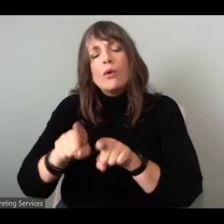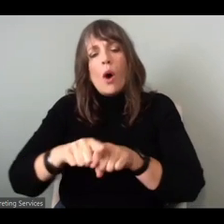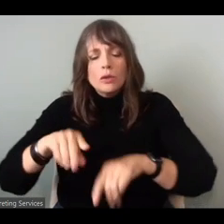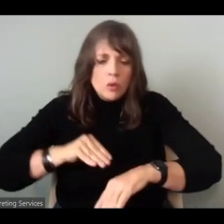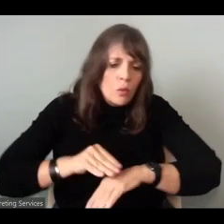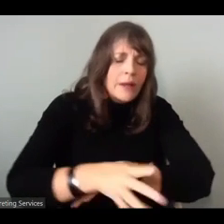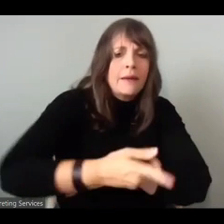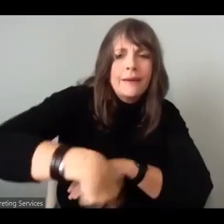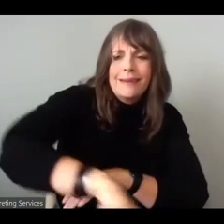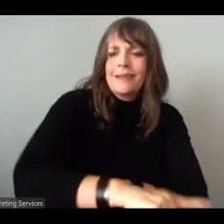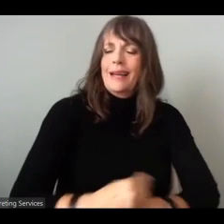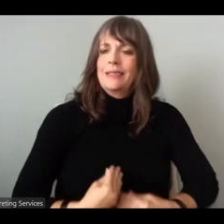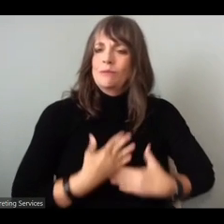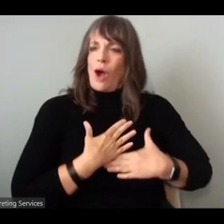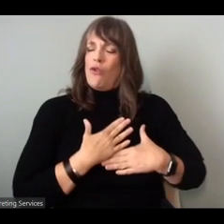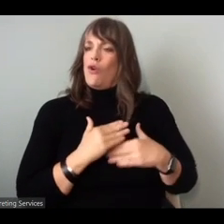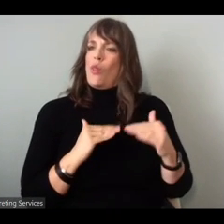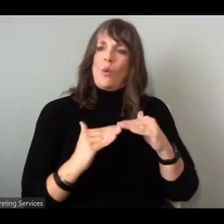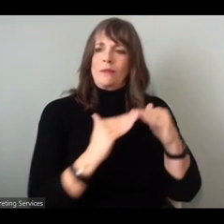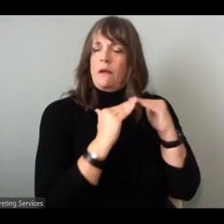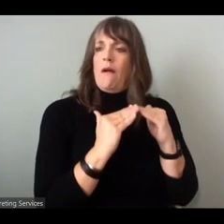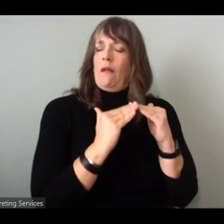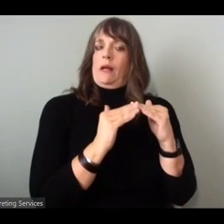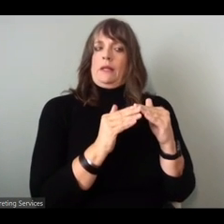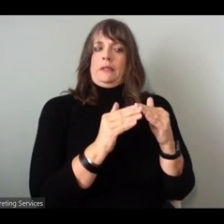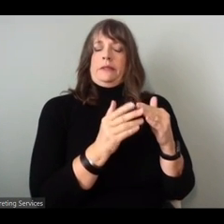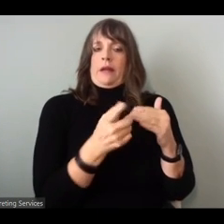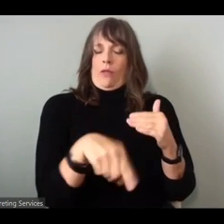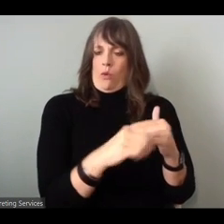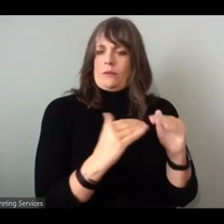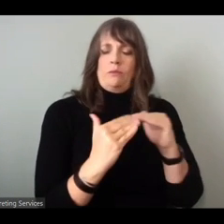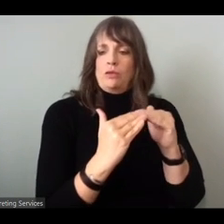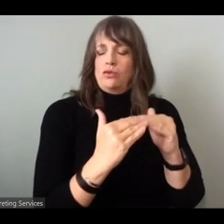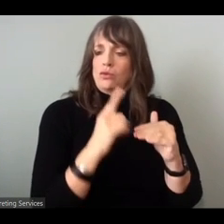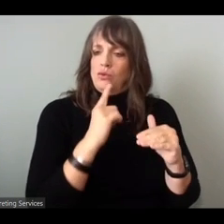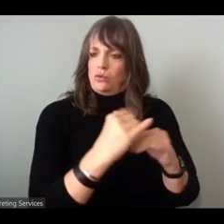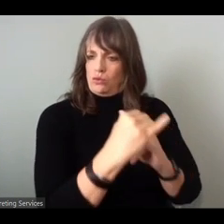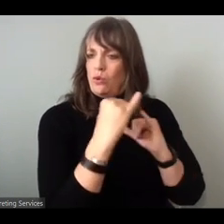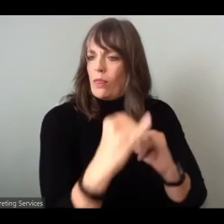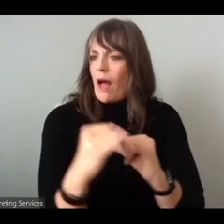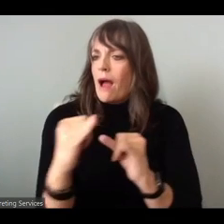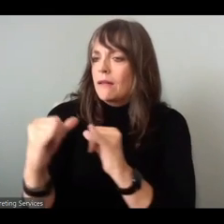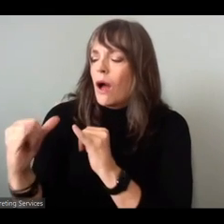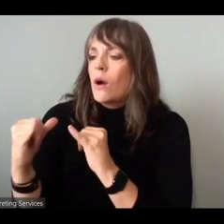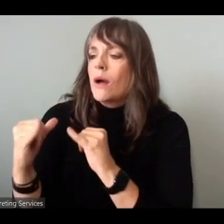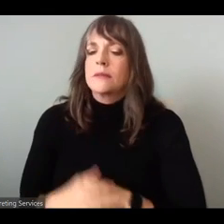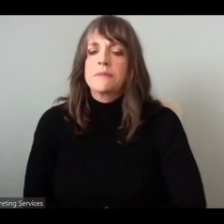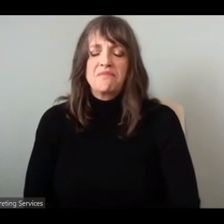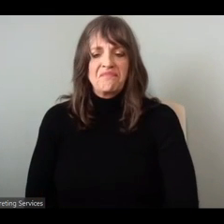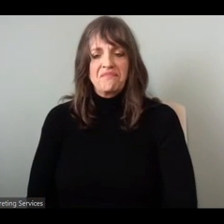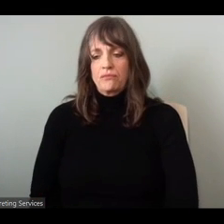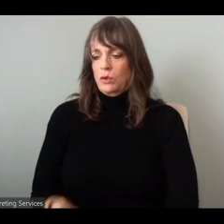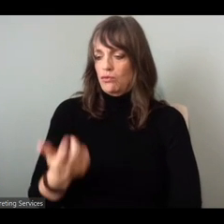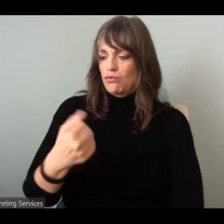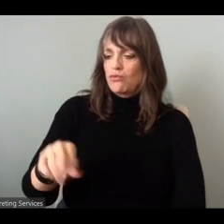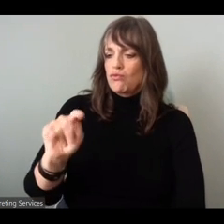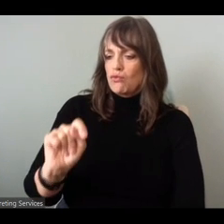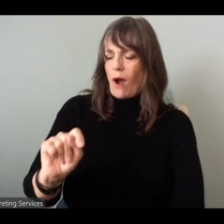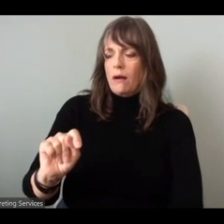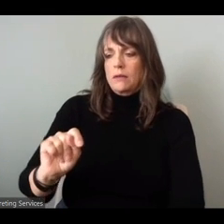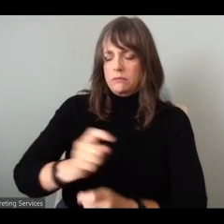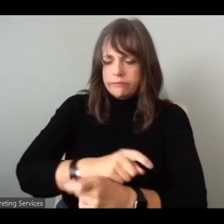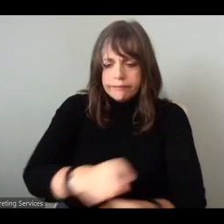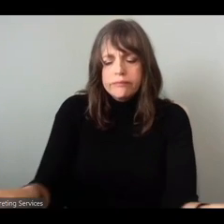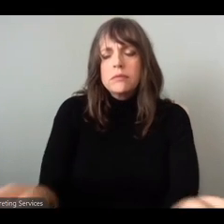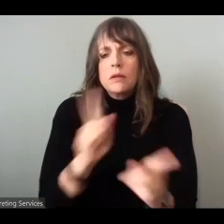to do likewise. Also, the issue of grants to artist-driven projects is essential, particularly as organizations